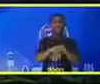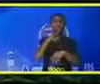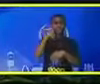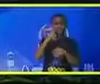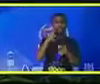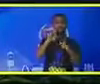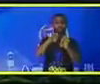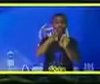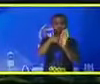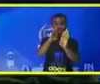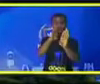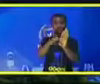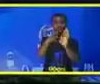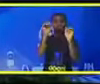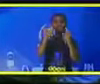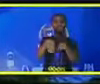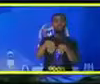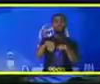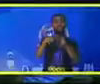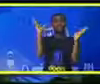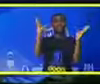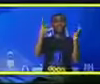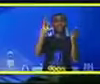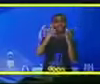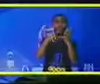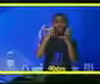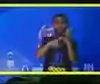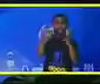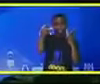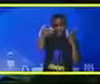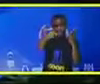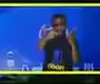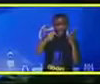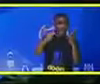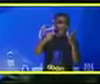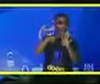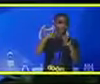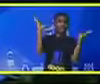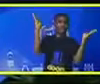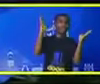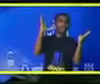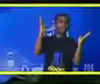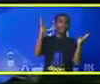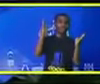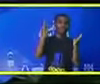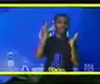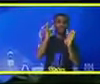the keys. The fourth key that opens doors is the prophetic.